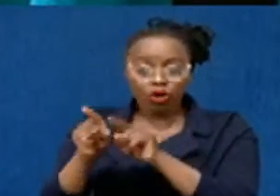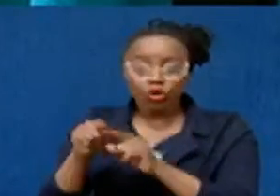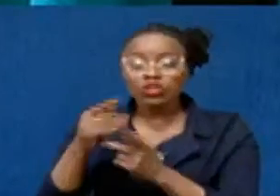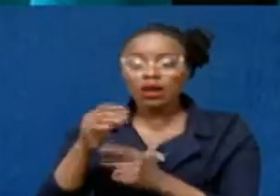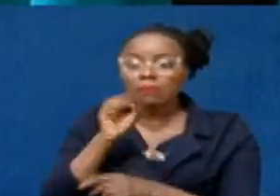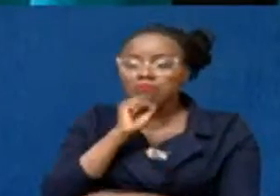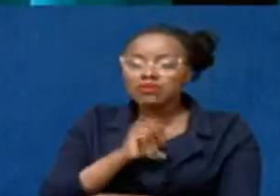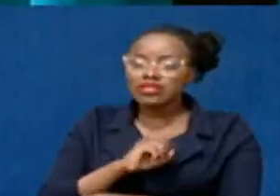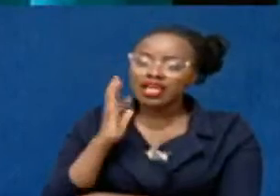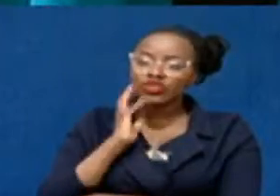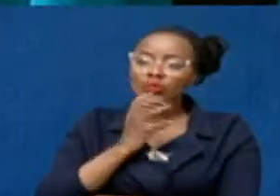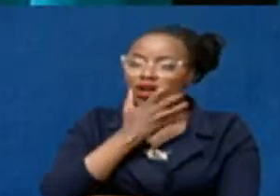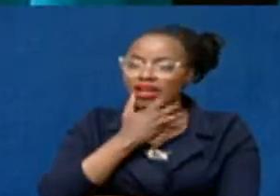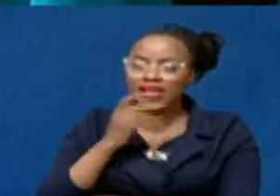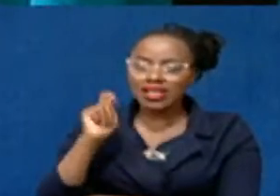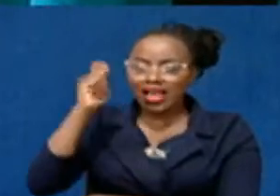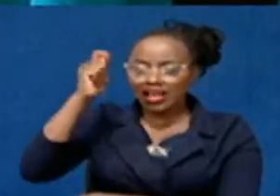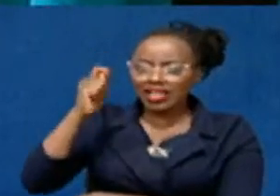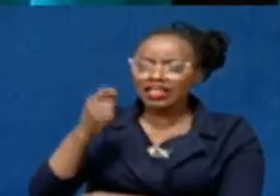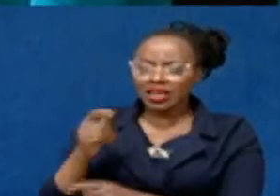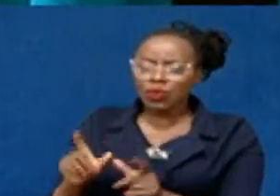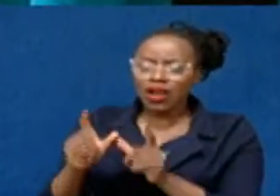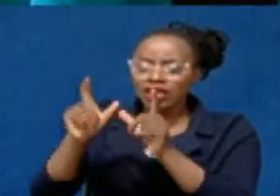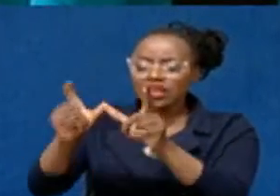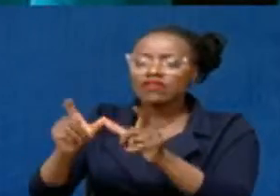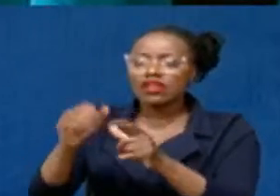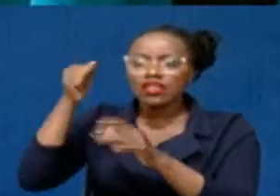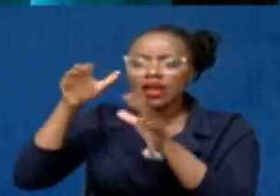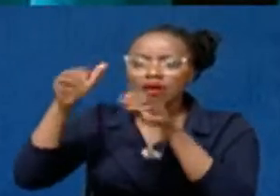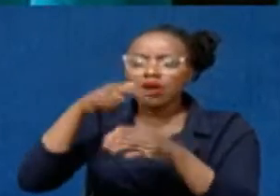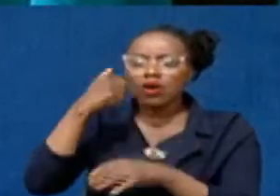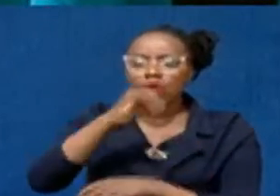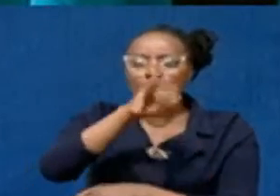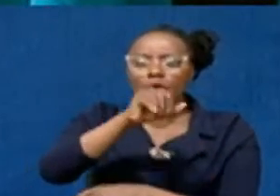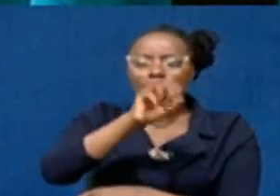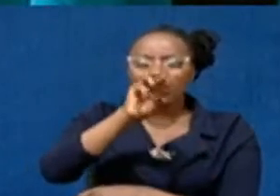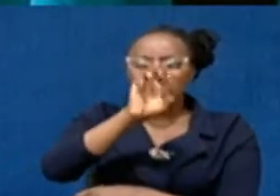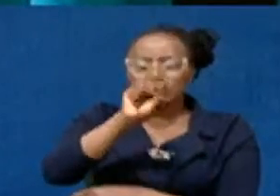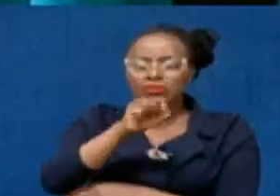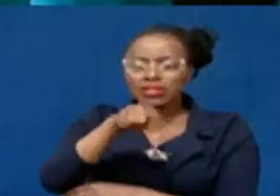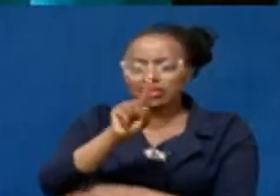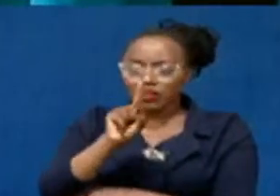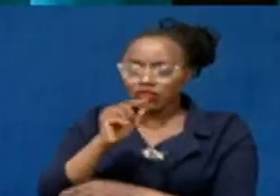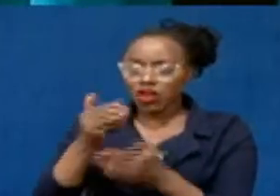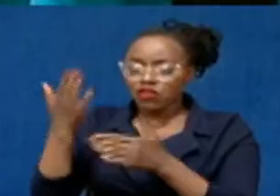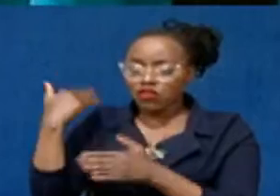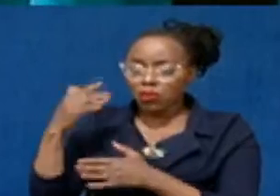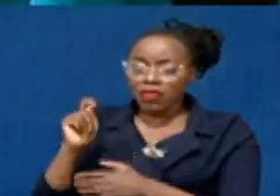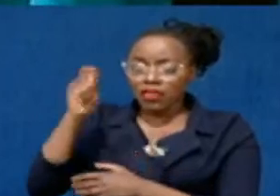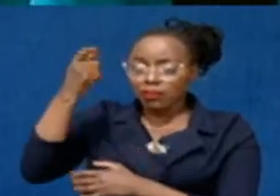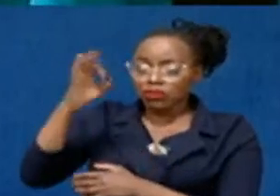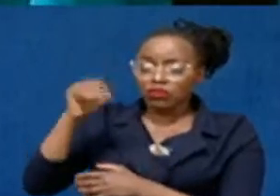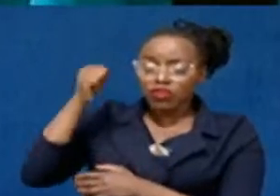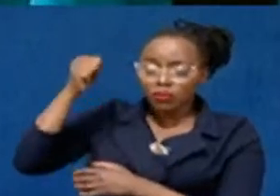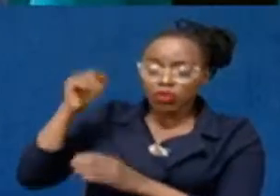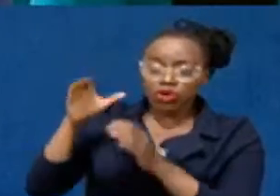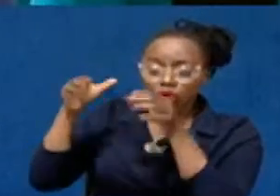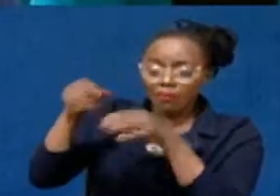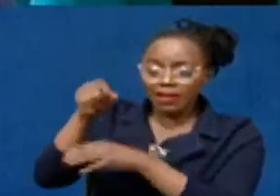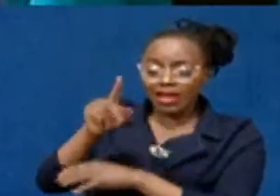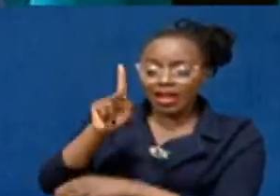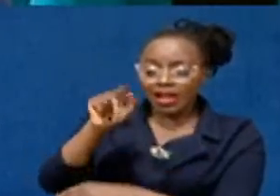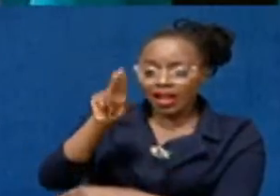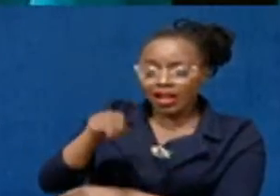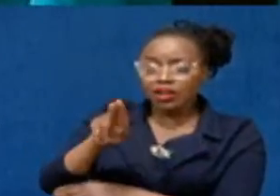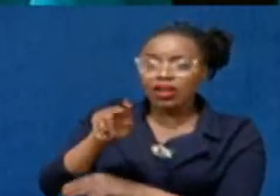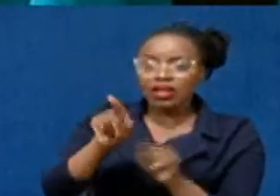Mzee Jomo Kenyatta was gifted the party by James Gishuru. He was the chair, he was the president of the party, and then